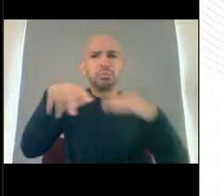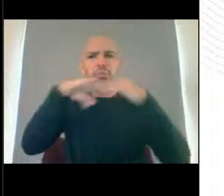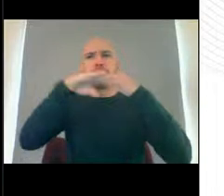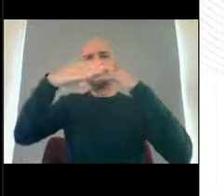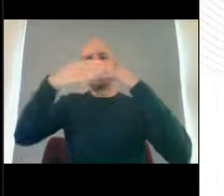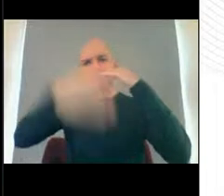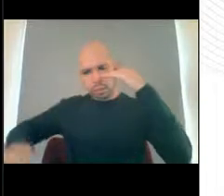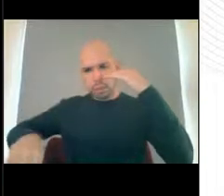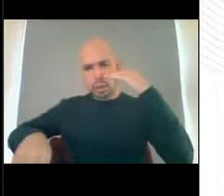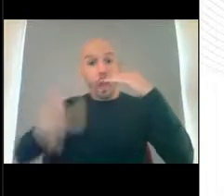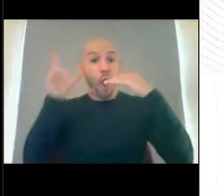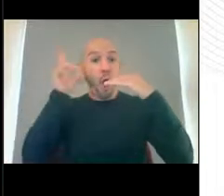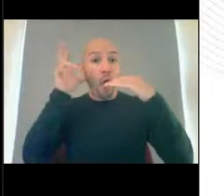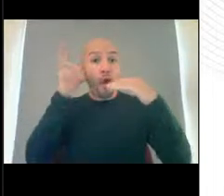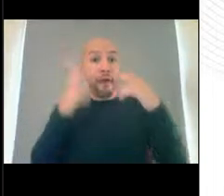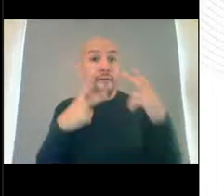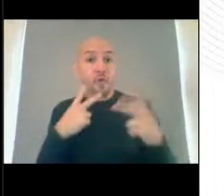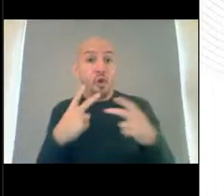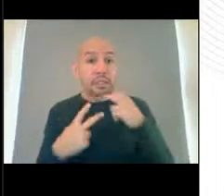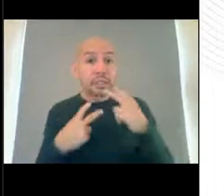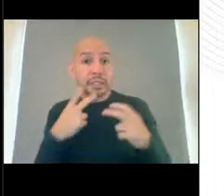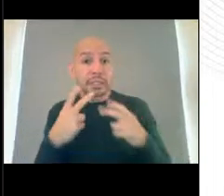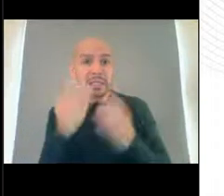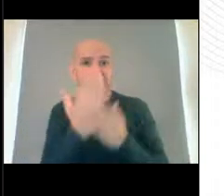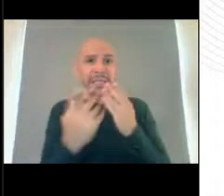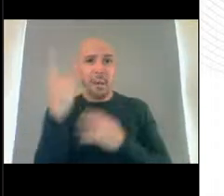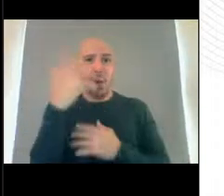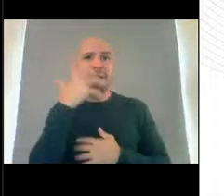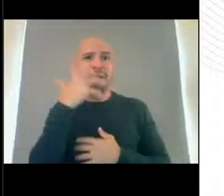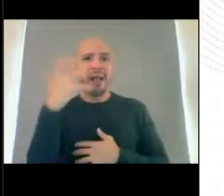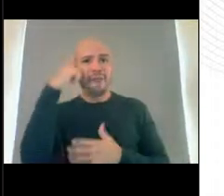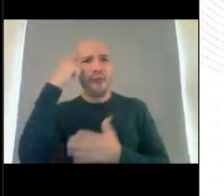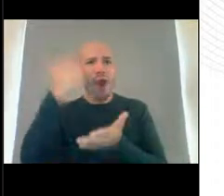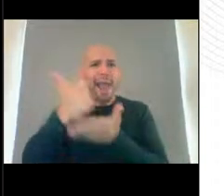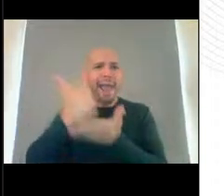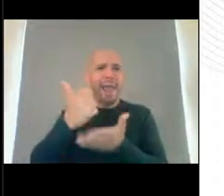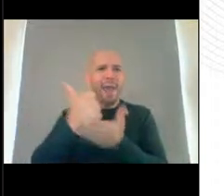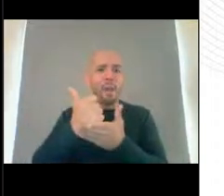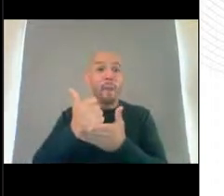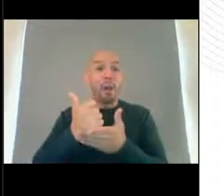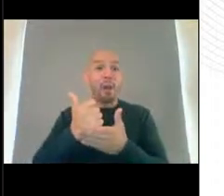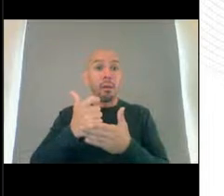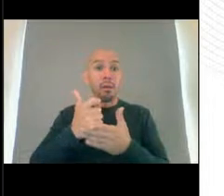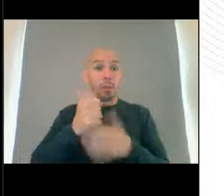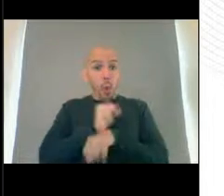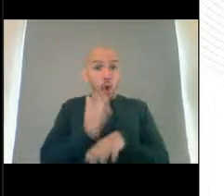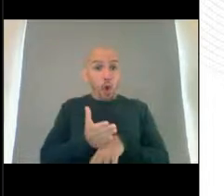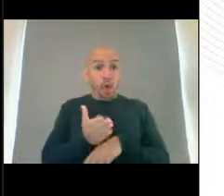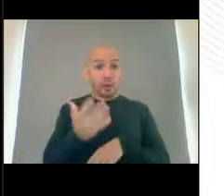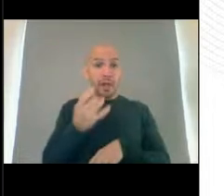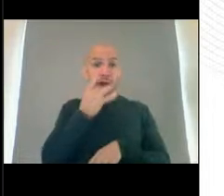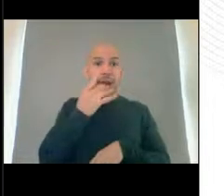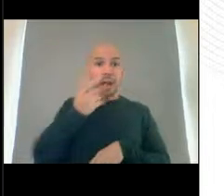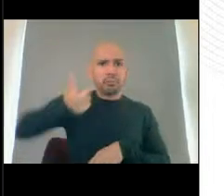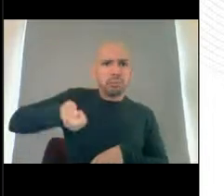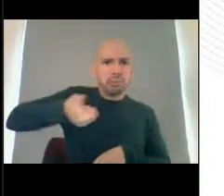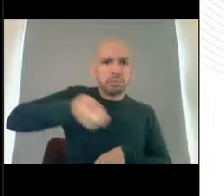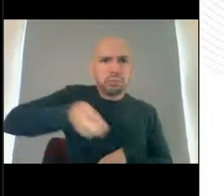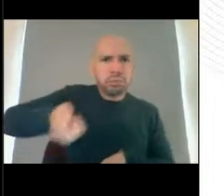they heard voices somebody's yelling for help they they had a flashlight when they saw that the card stopped